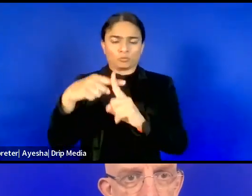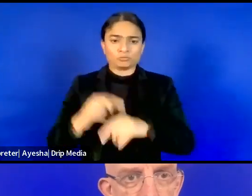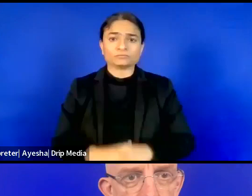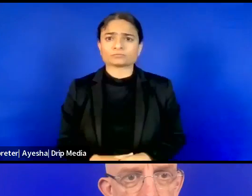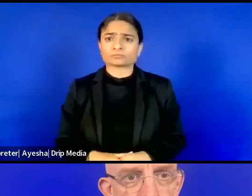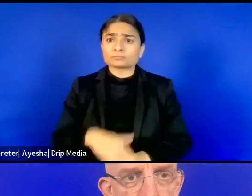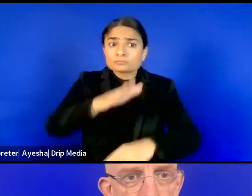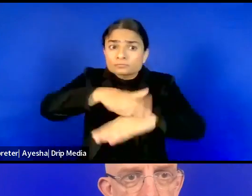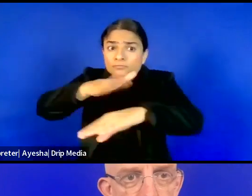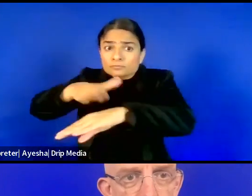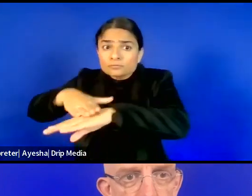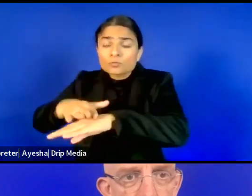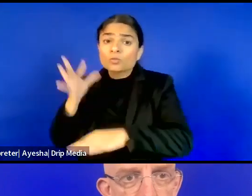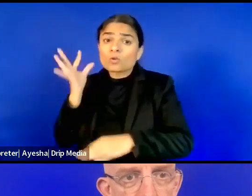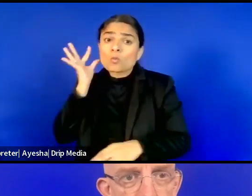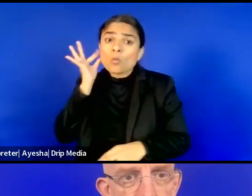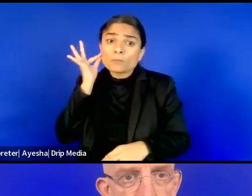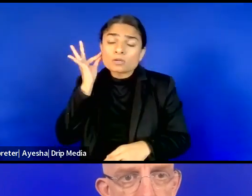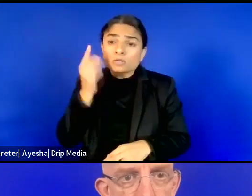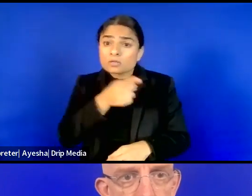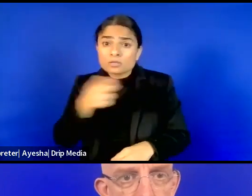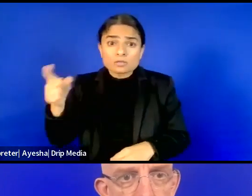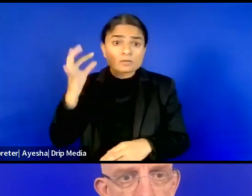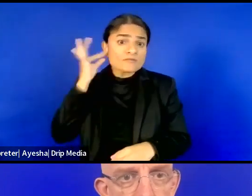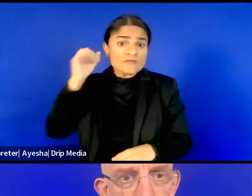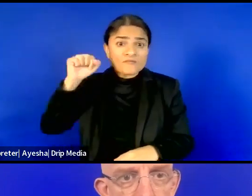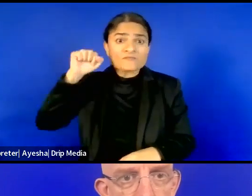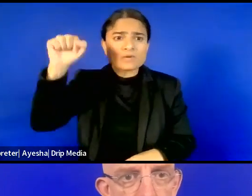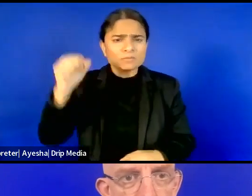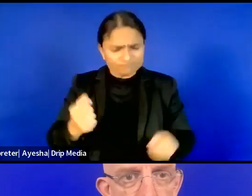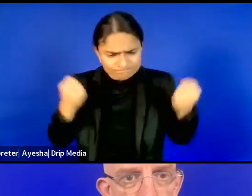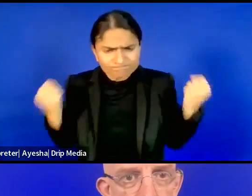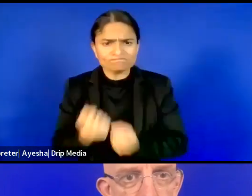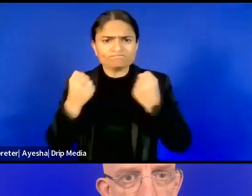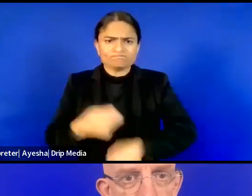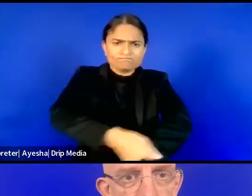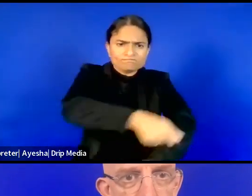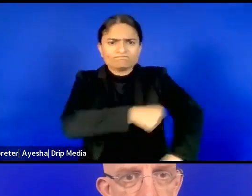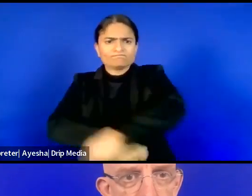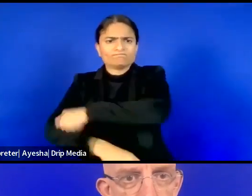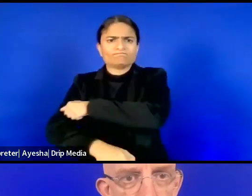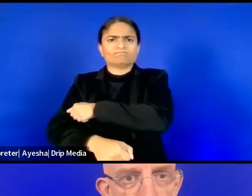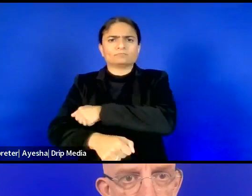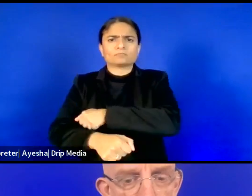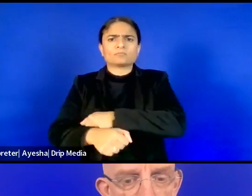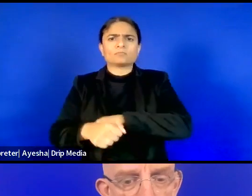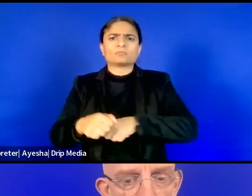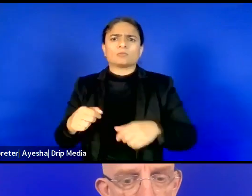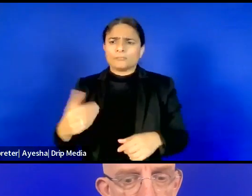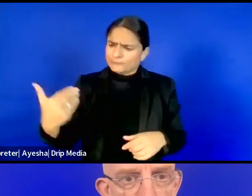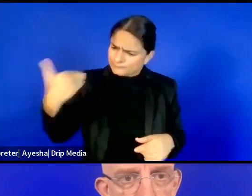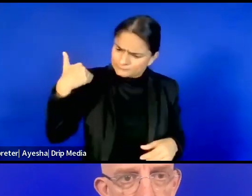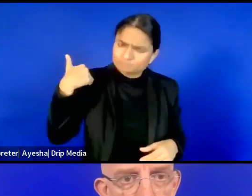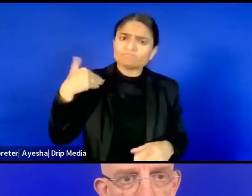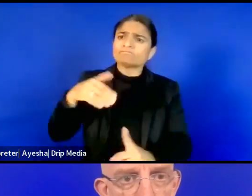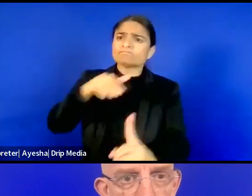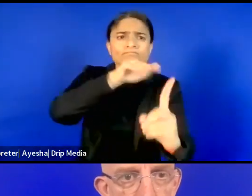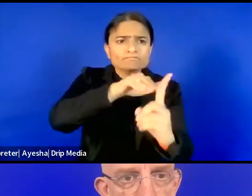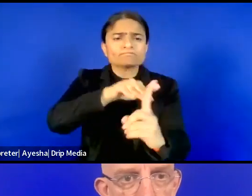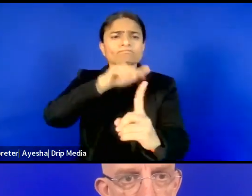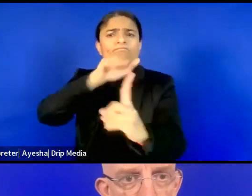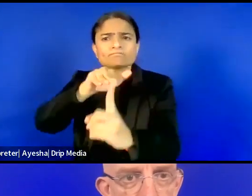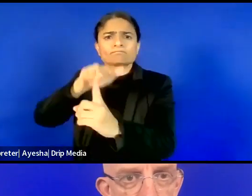to me and to other feminists with disabilities to learn what we need, to take the steps without us even having to ask, that ensure